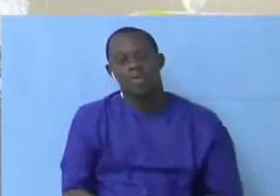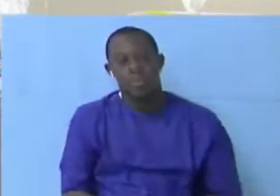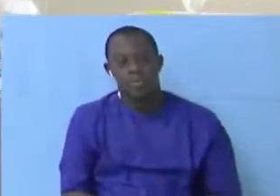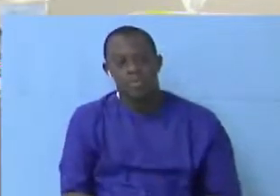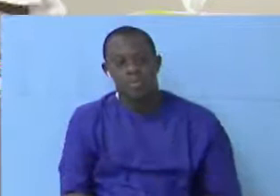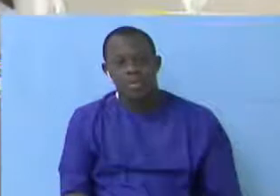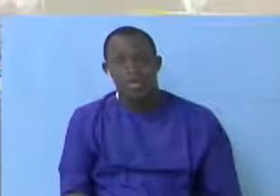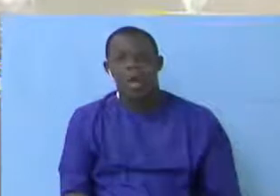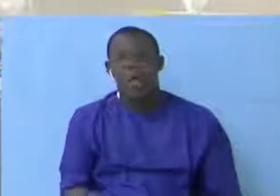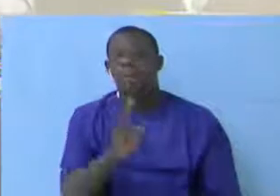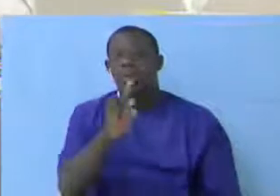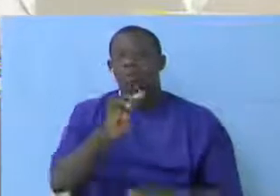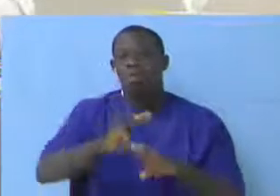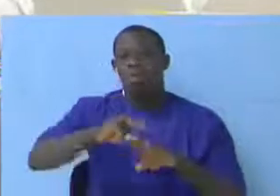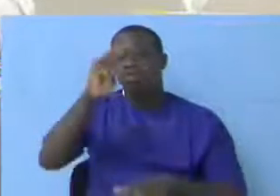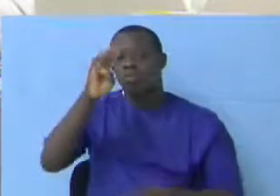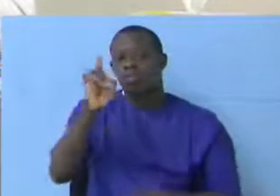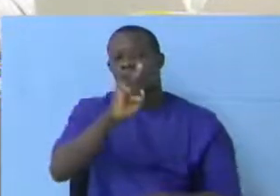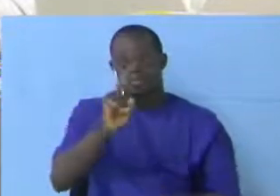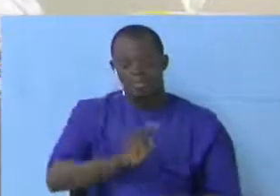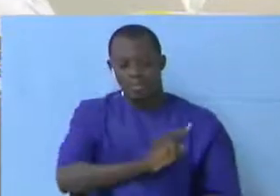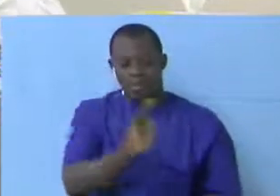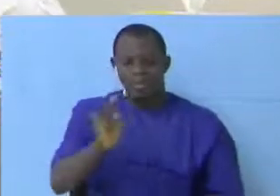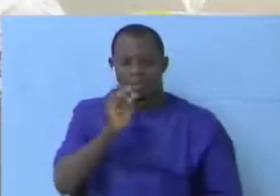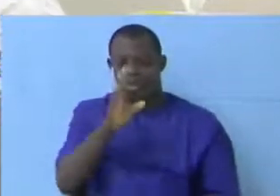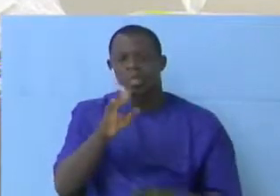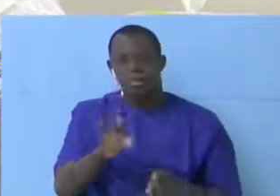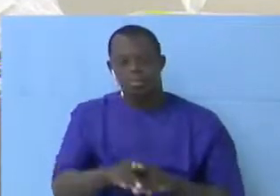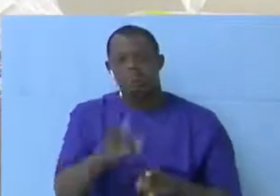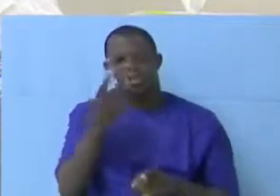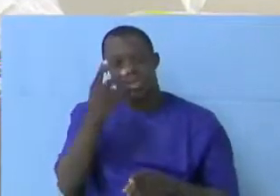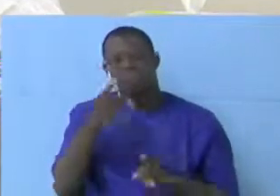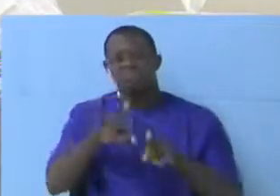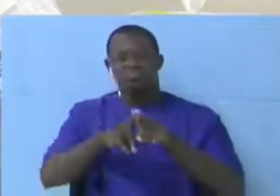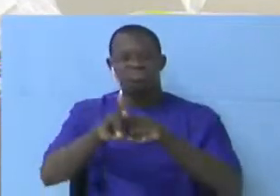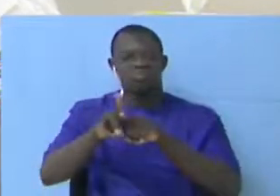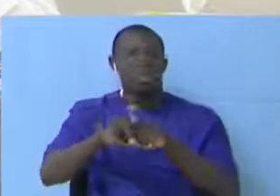but most of what they said was almost identical.